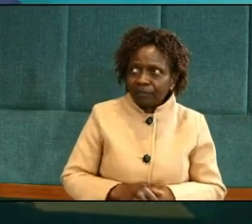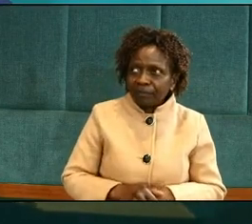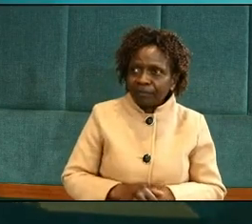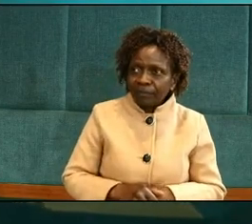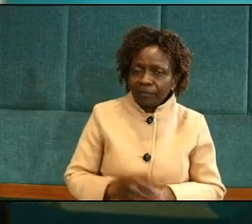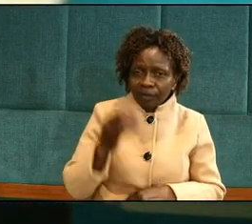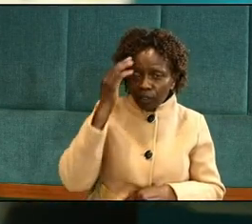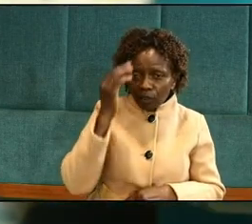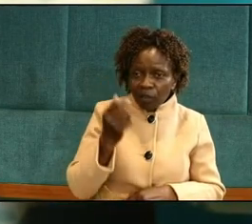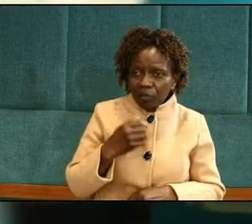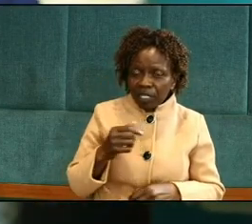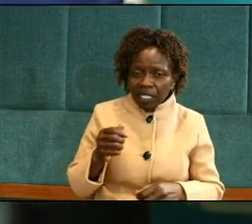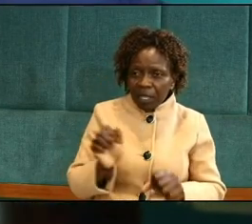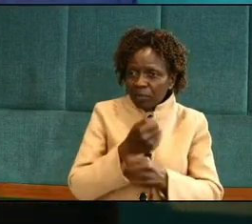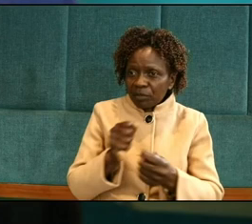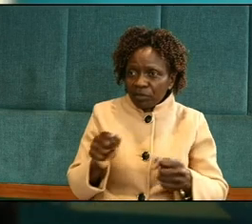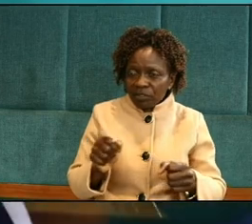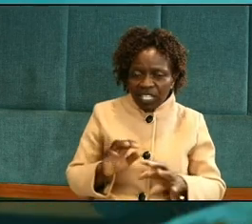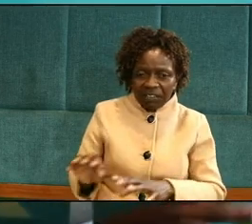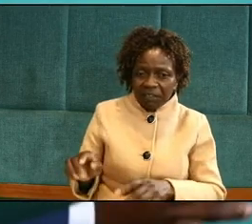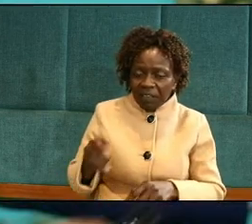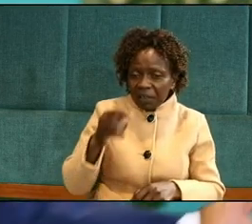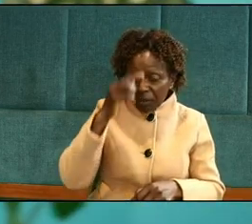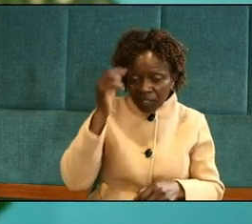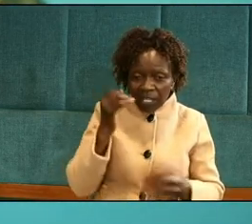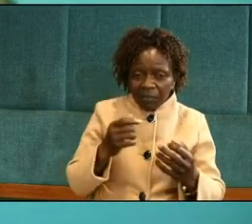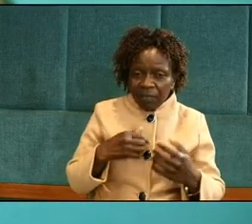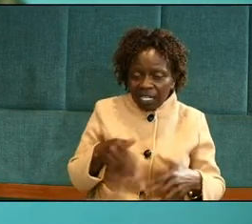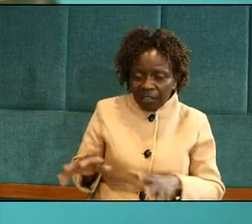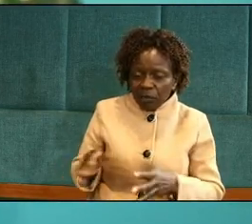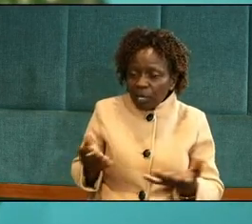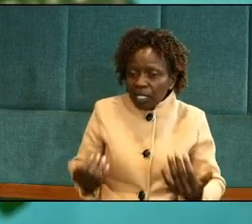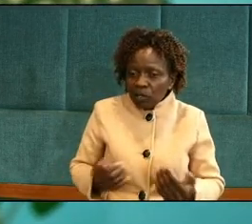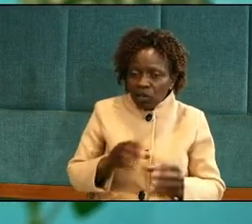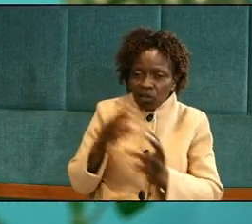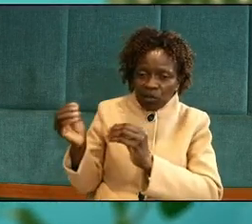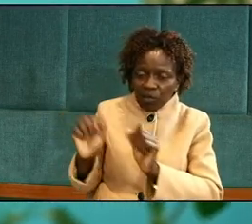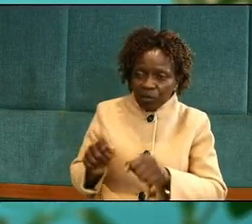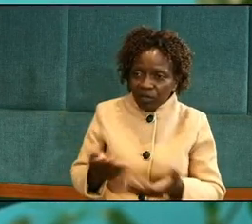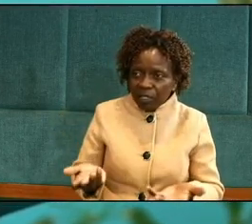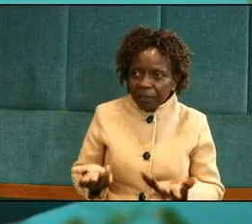And you know, I cannot leave. If I leave, where will the children go?